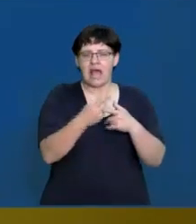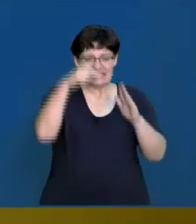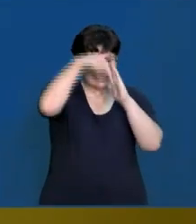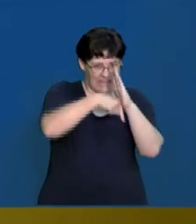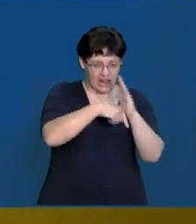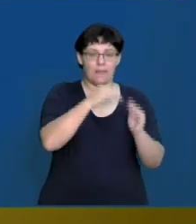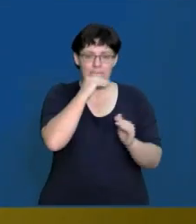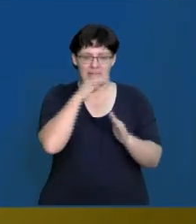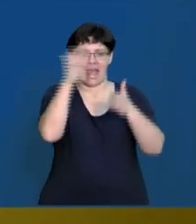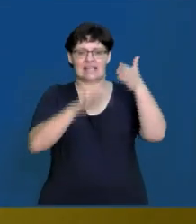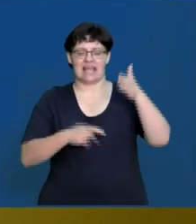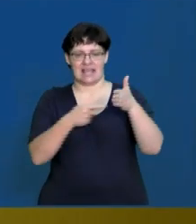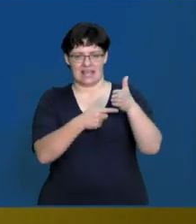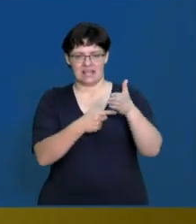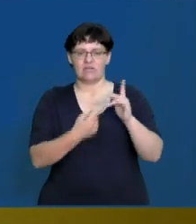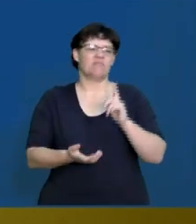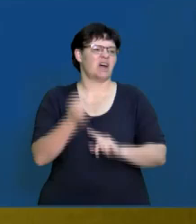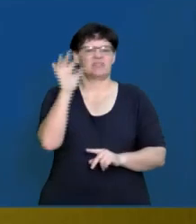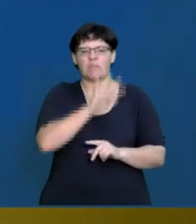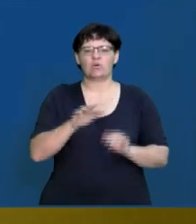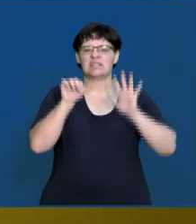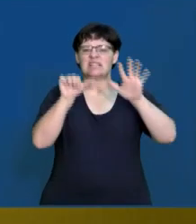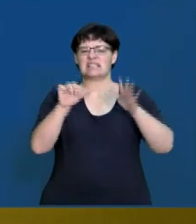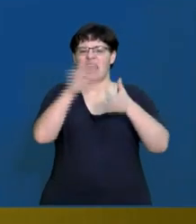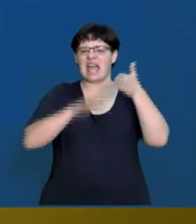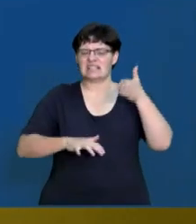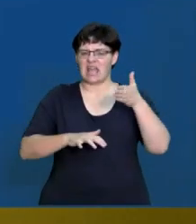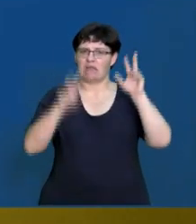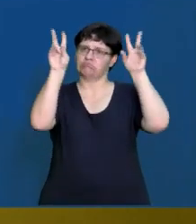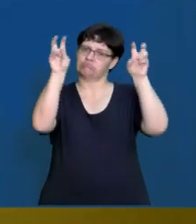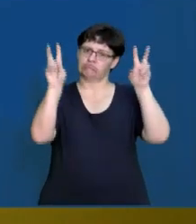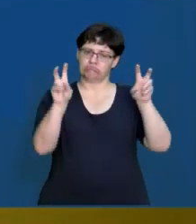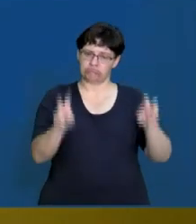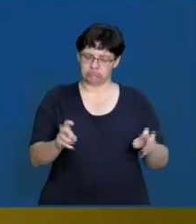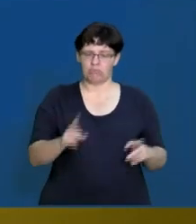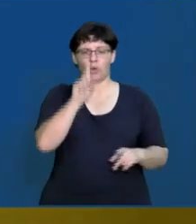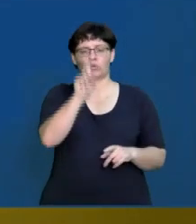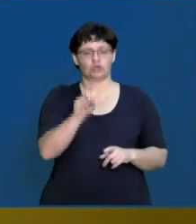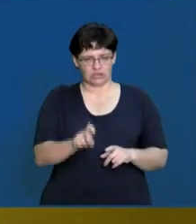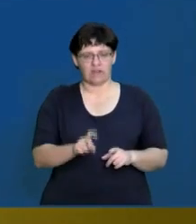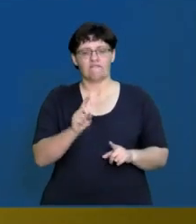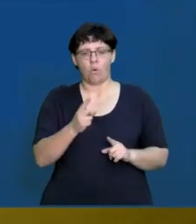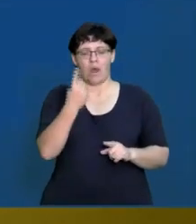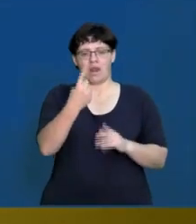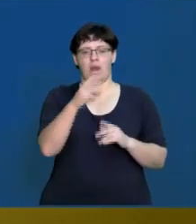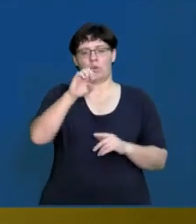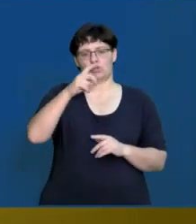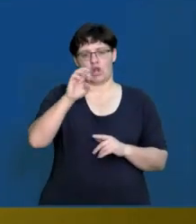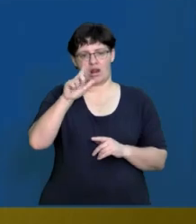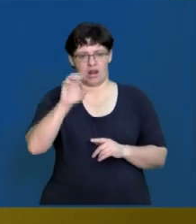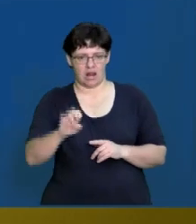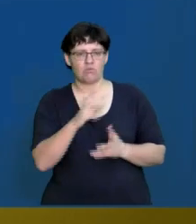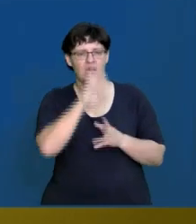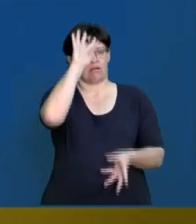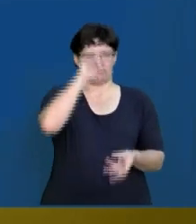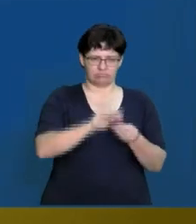question. So normally you would find about 6 essay questions or essay topics, essay questions per module. So all in all, you've